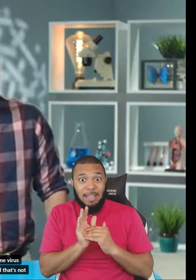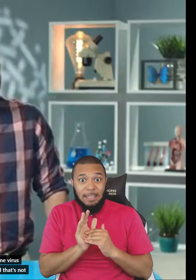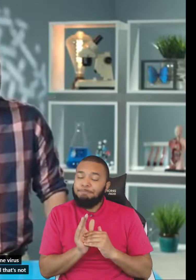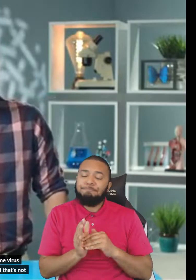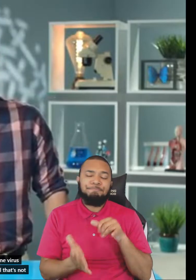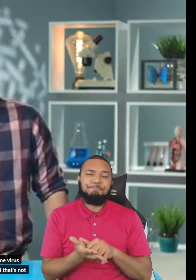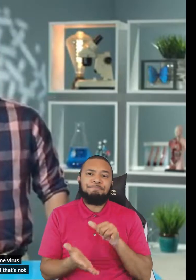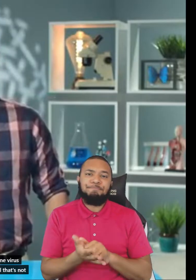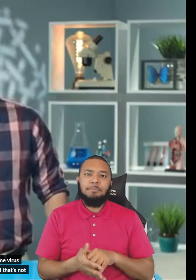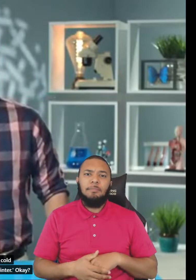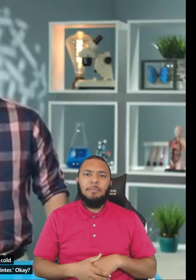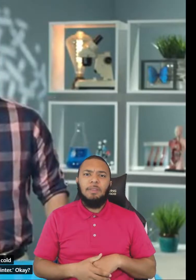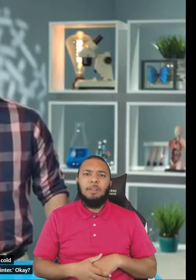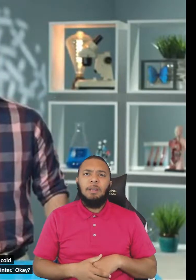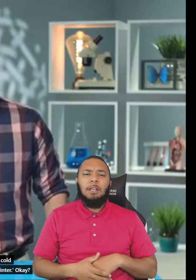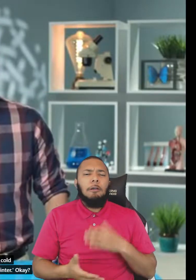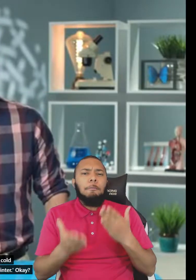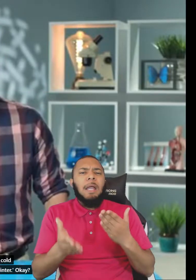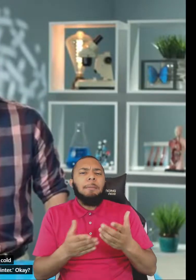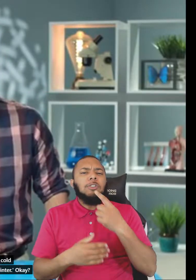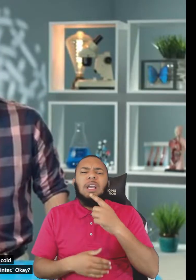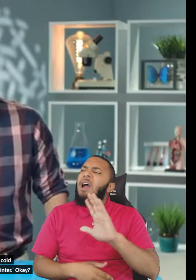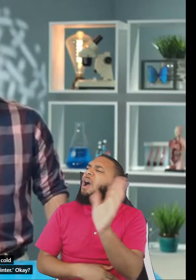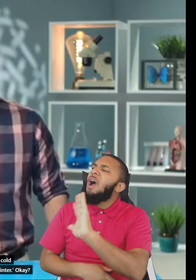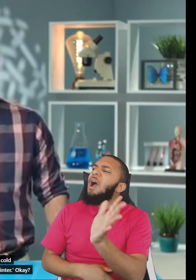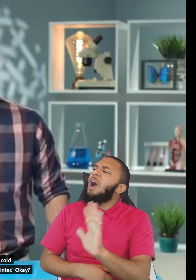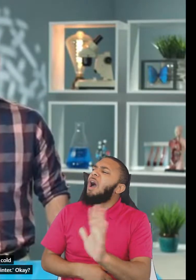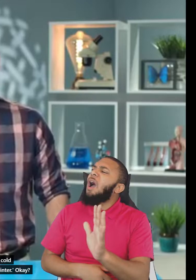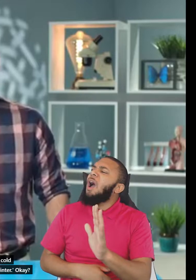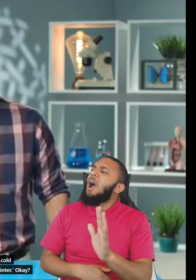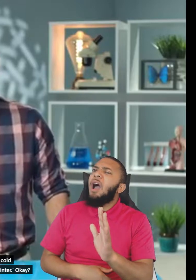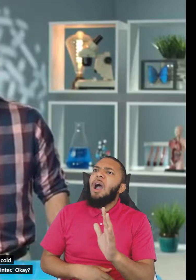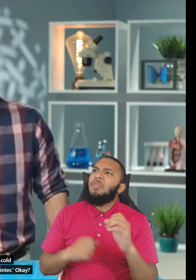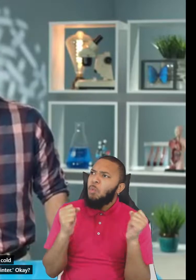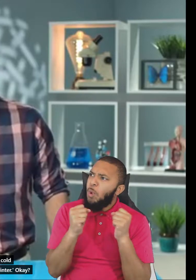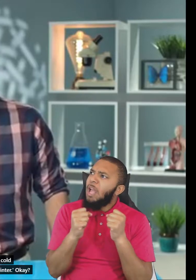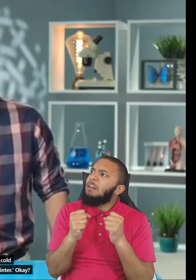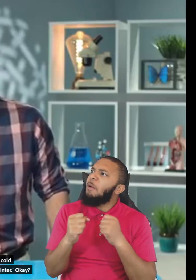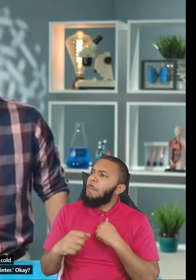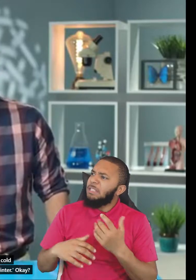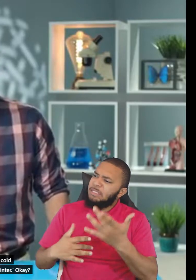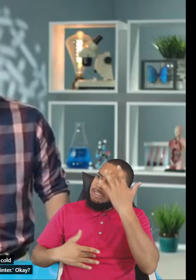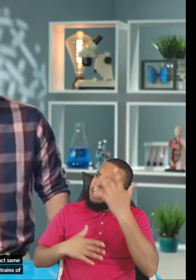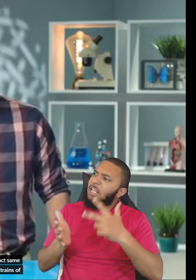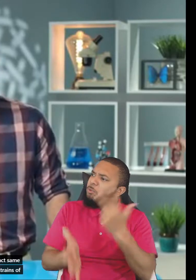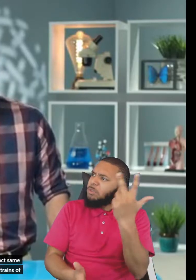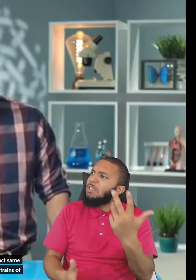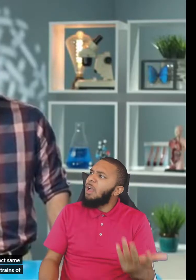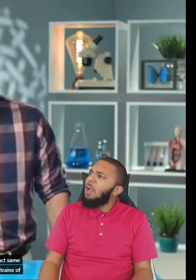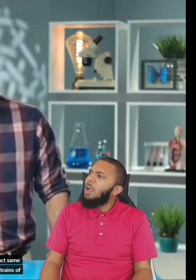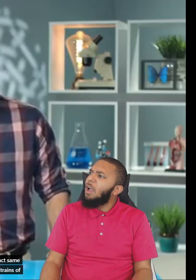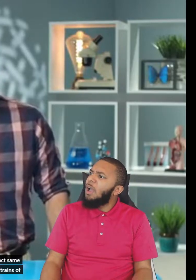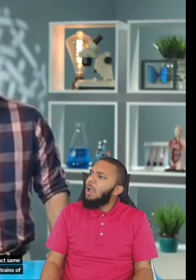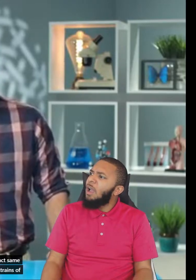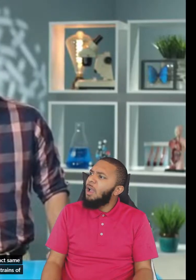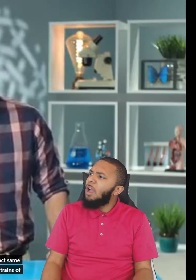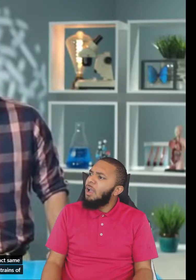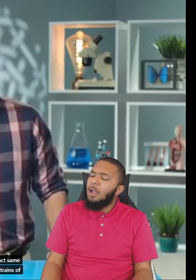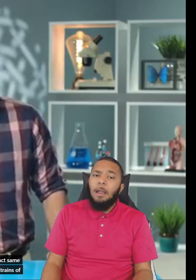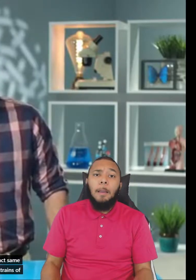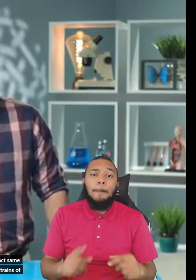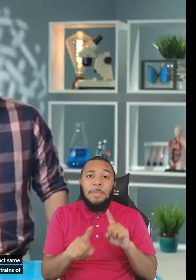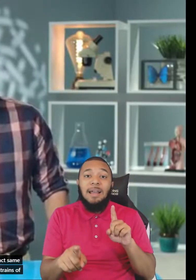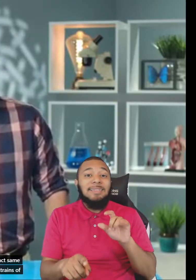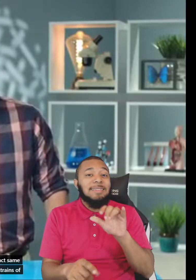again. Now, you may say, well, that's not true because I've had a cold like 3 different times this winter, okay? But you didn't